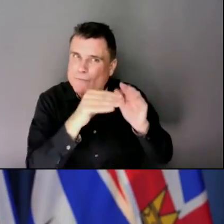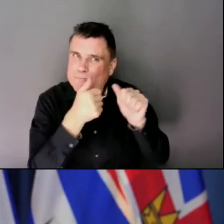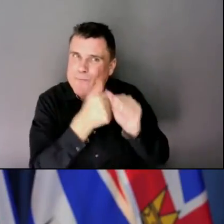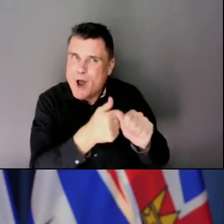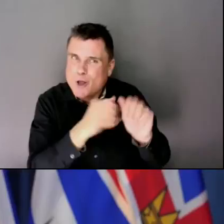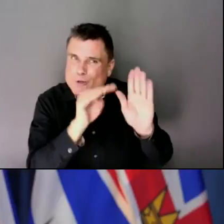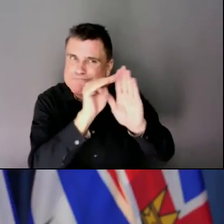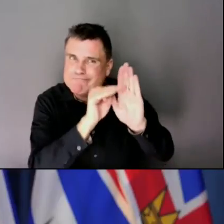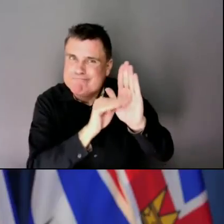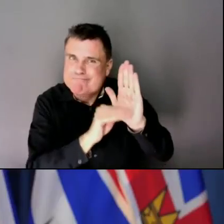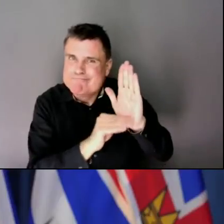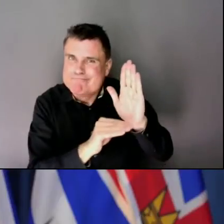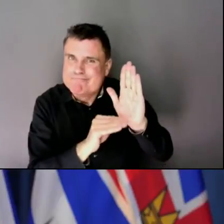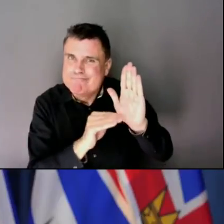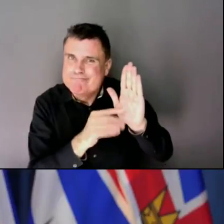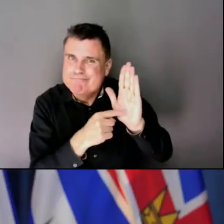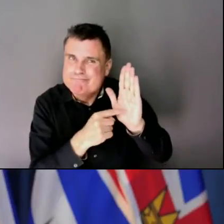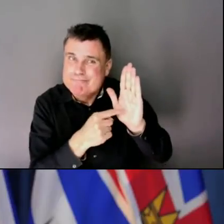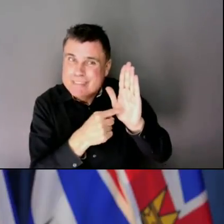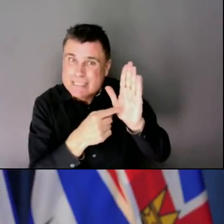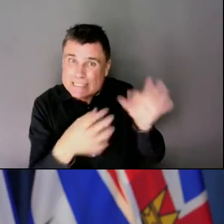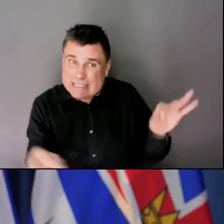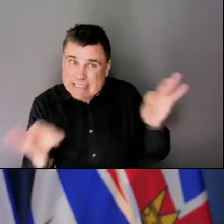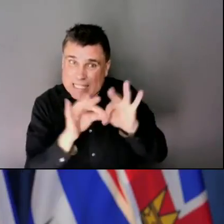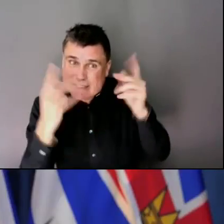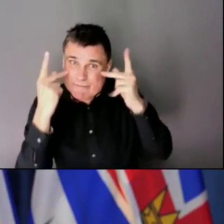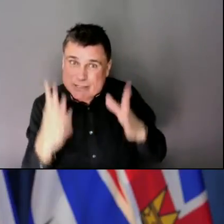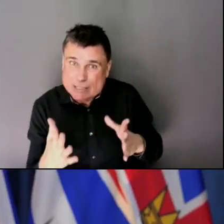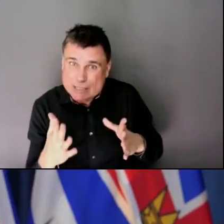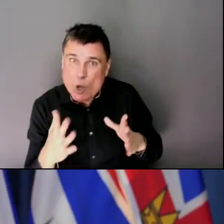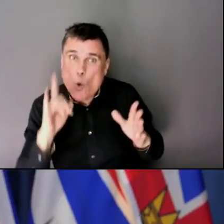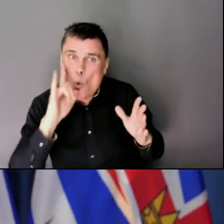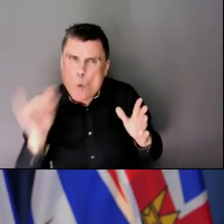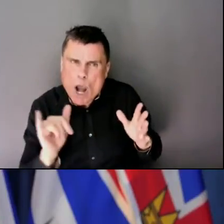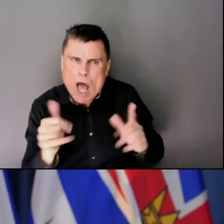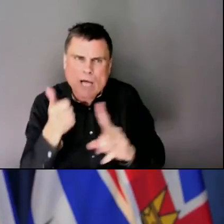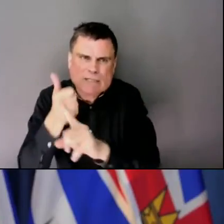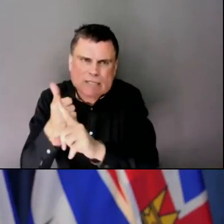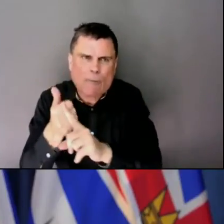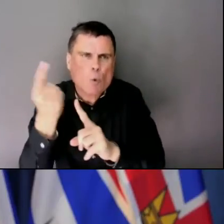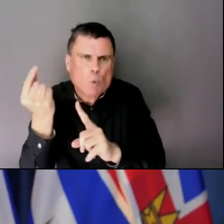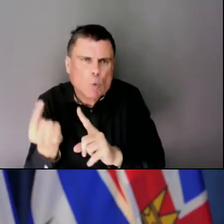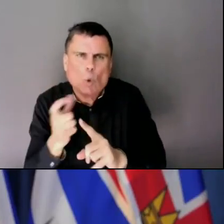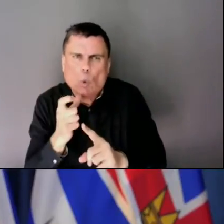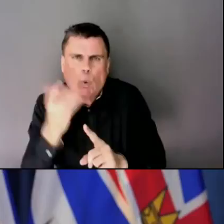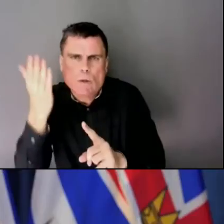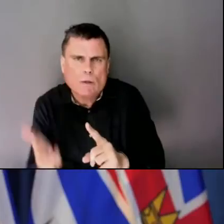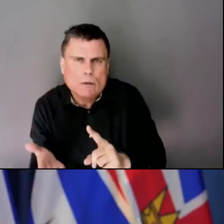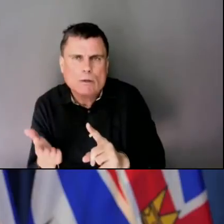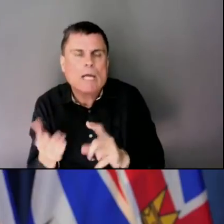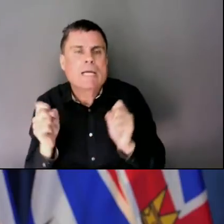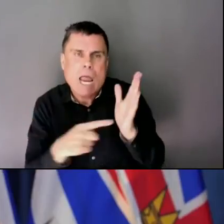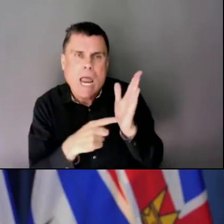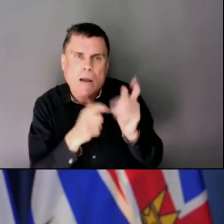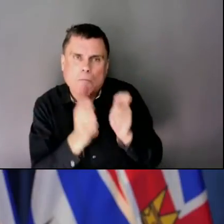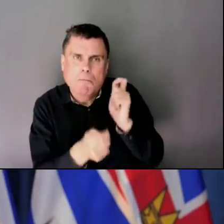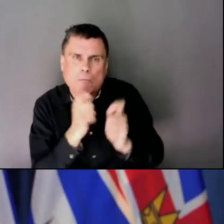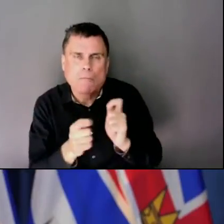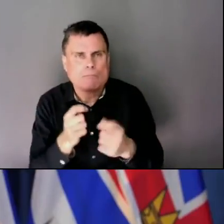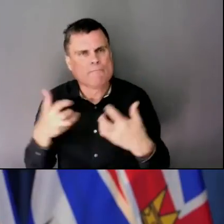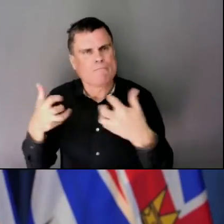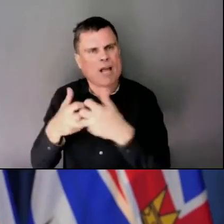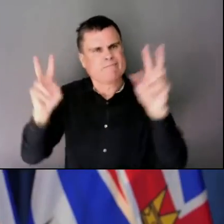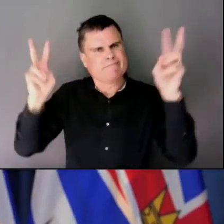the pandemic. We've made changes in that to accommodate people and to put in place an appeal process and consistent rules. The concern has